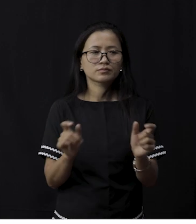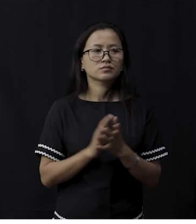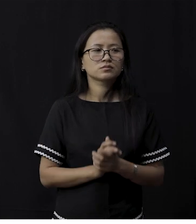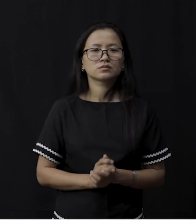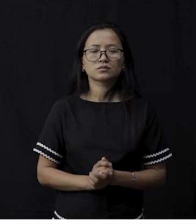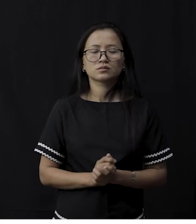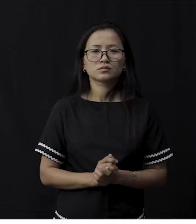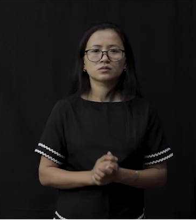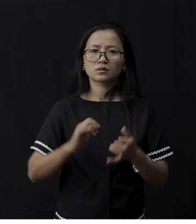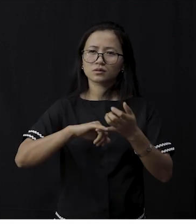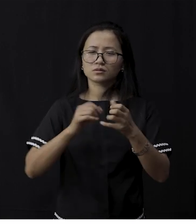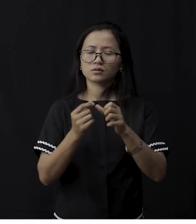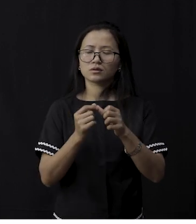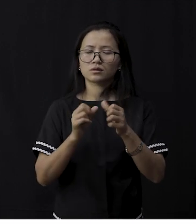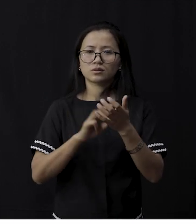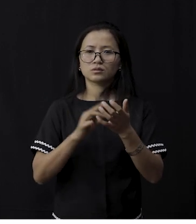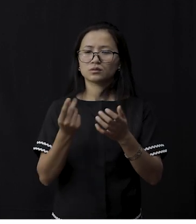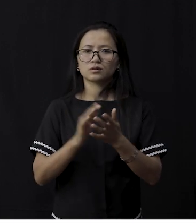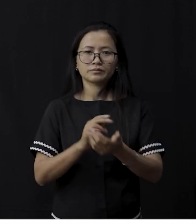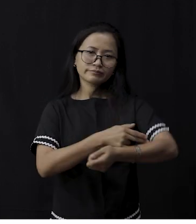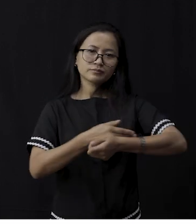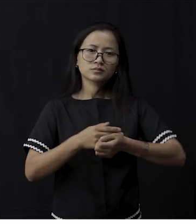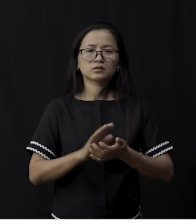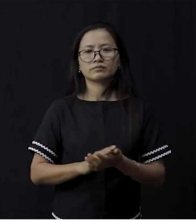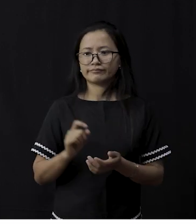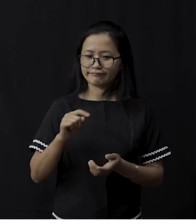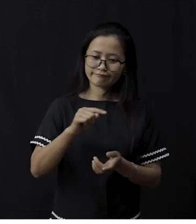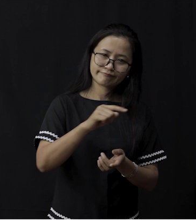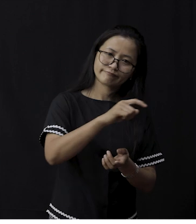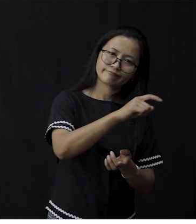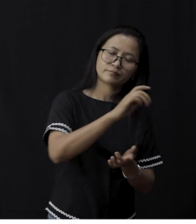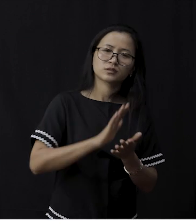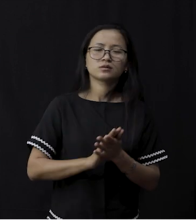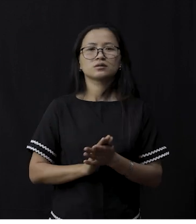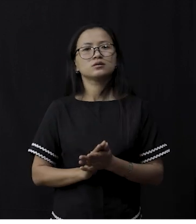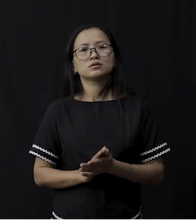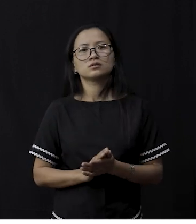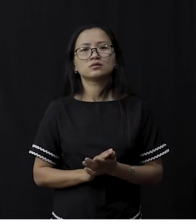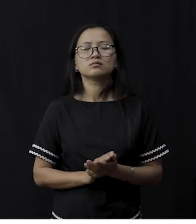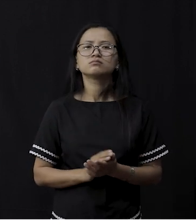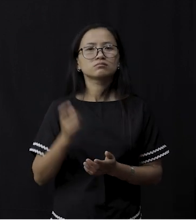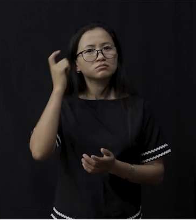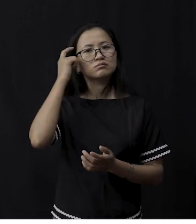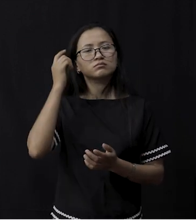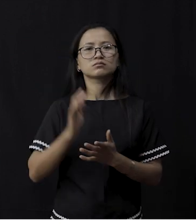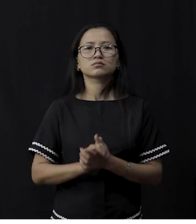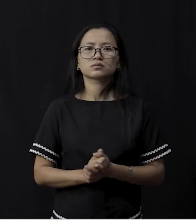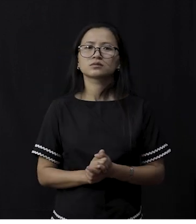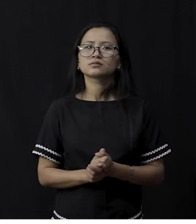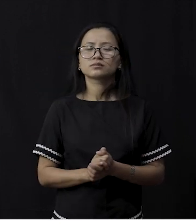you have Samuel, that's also a people. Caterpillar, what's a caterpillar? Thing or an animal? Let me